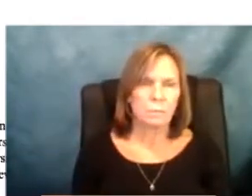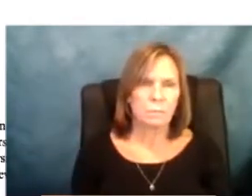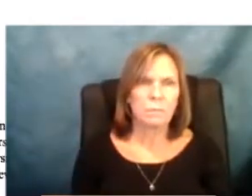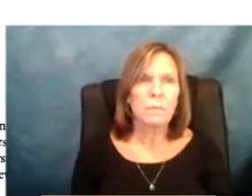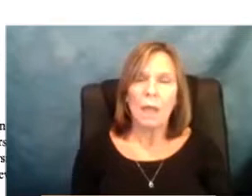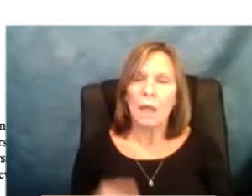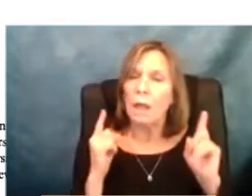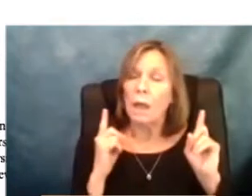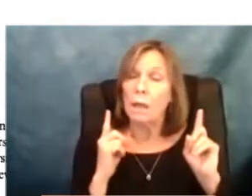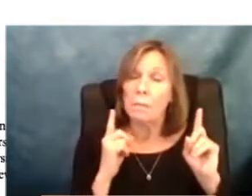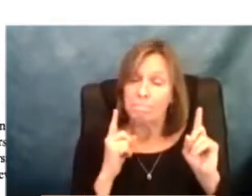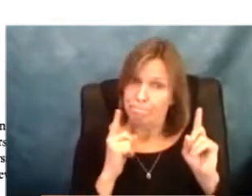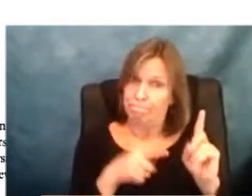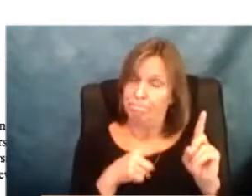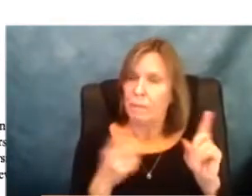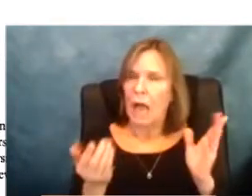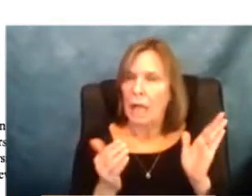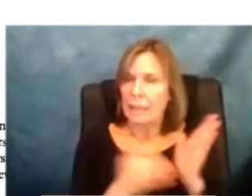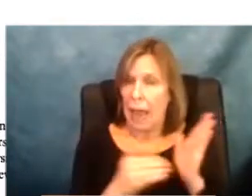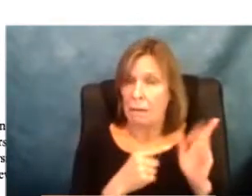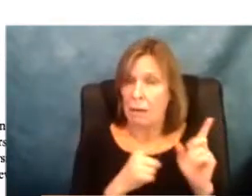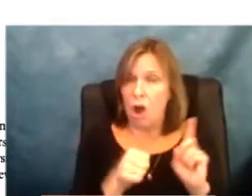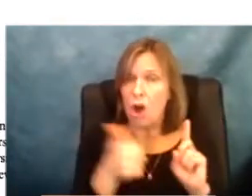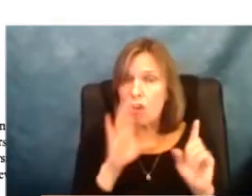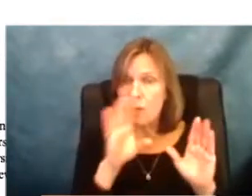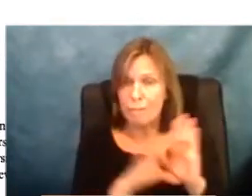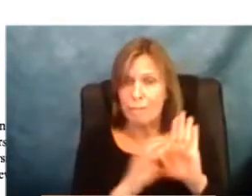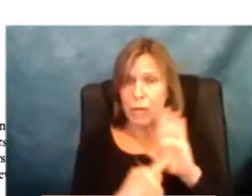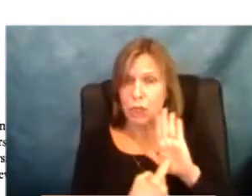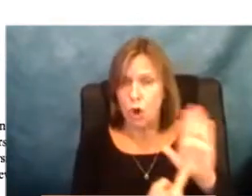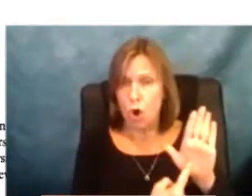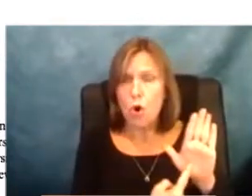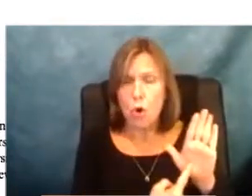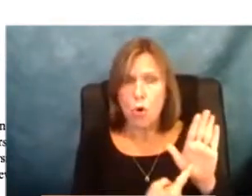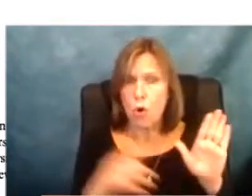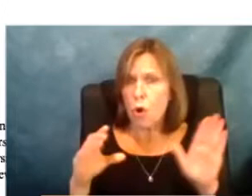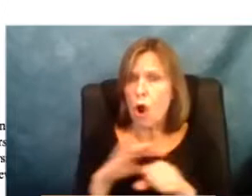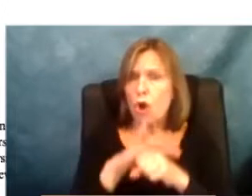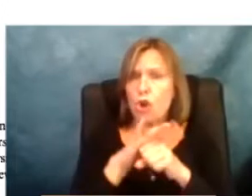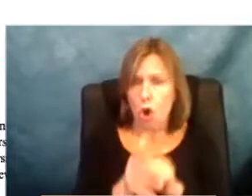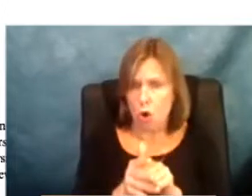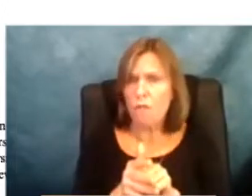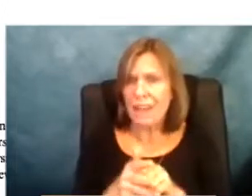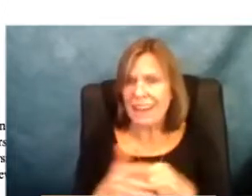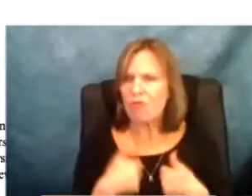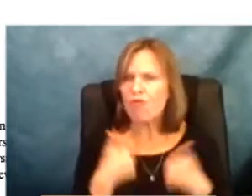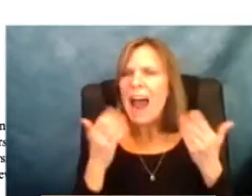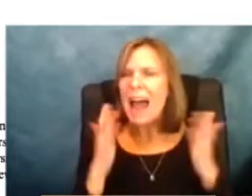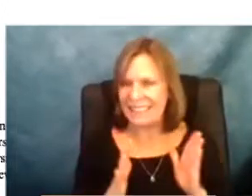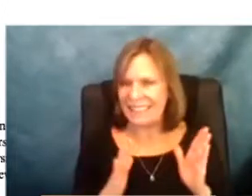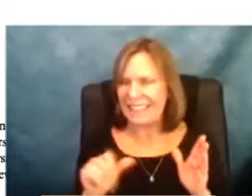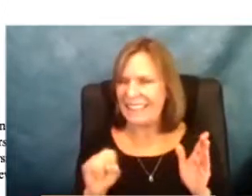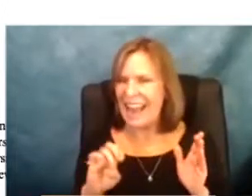So this is, again, another graphic showing COVID resident cases from December